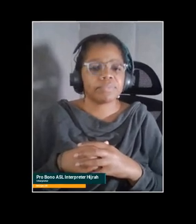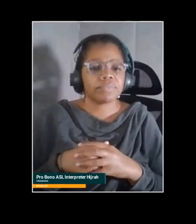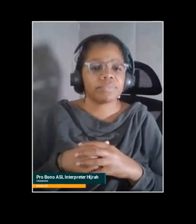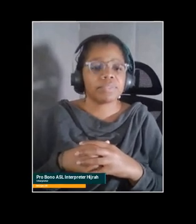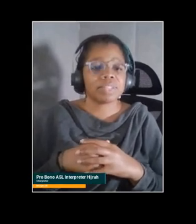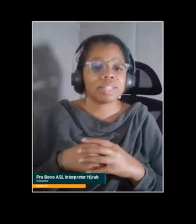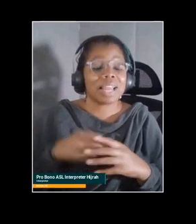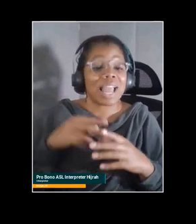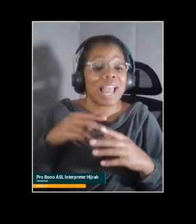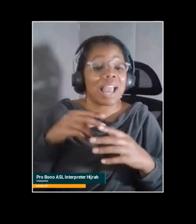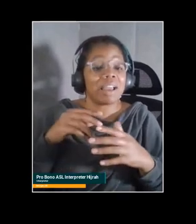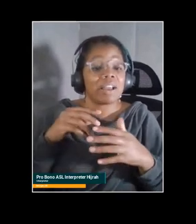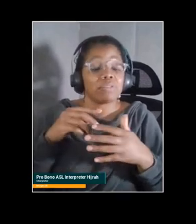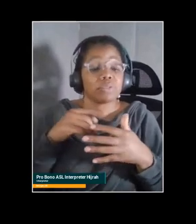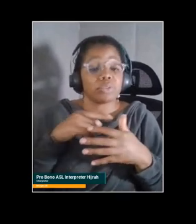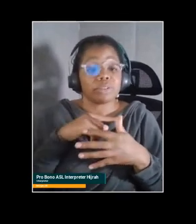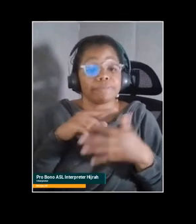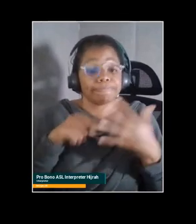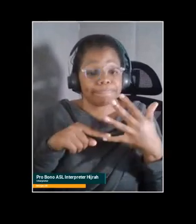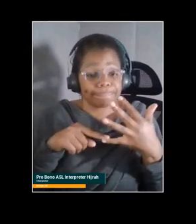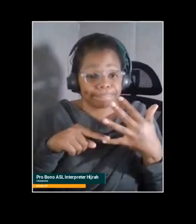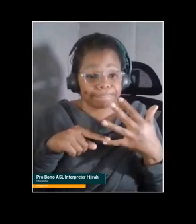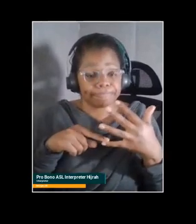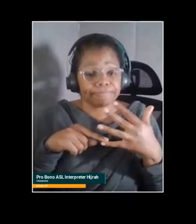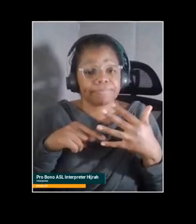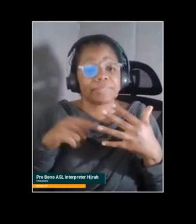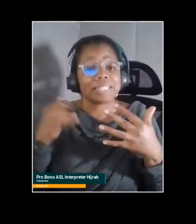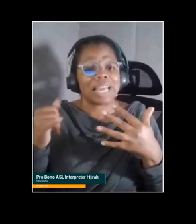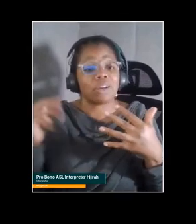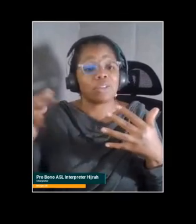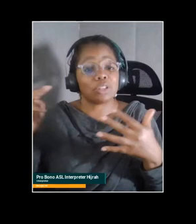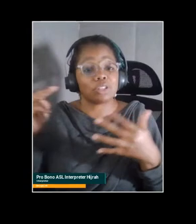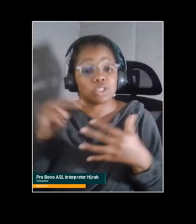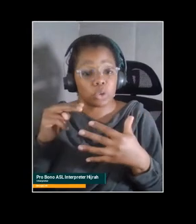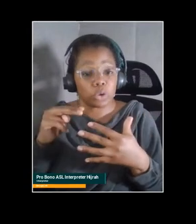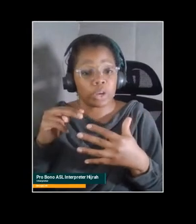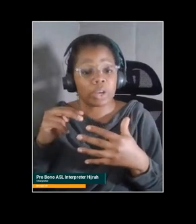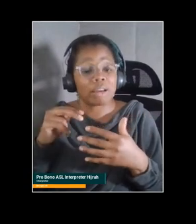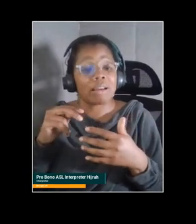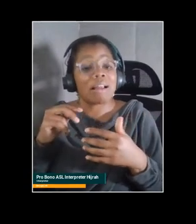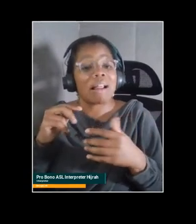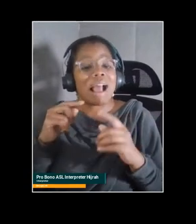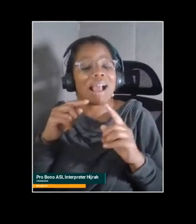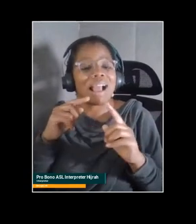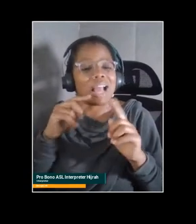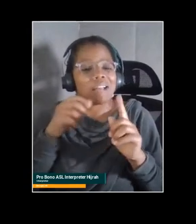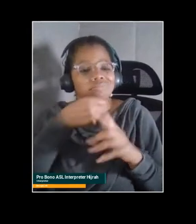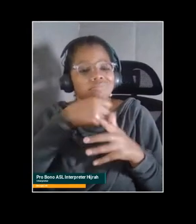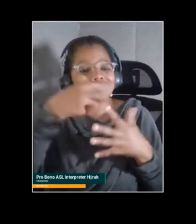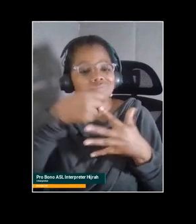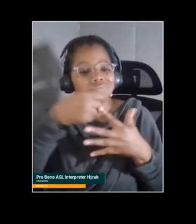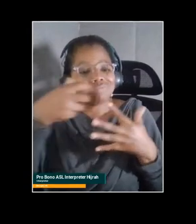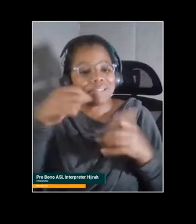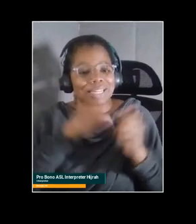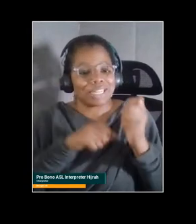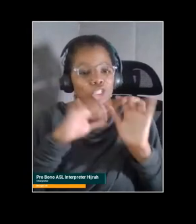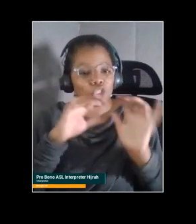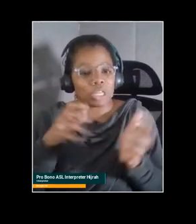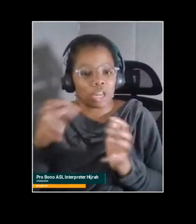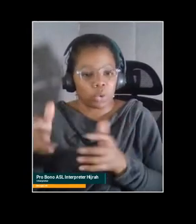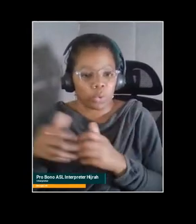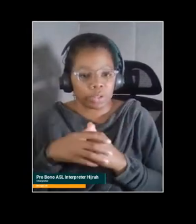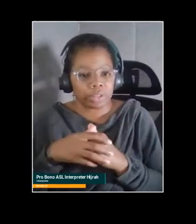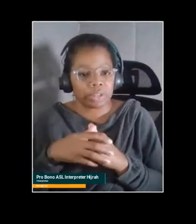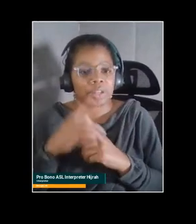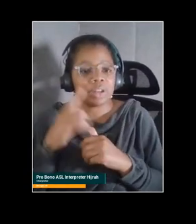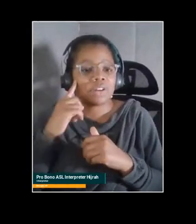affected in similar ways. So let's break it down and take a look at the vulnerabilities of these five different recreational categories to